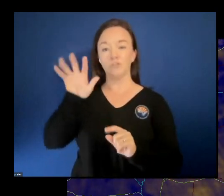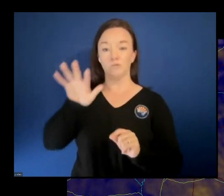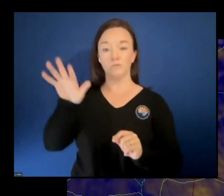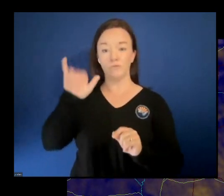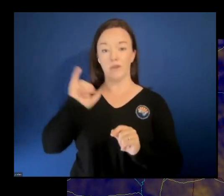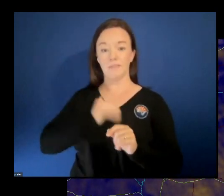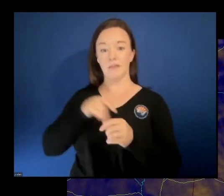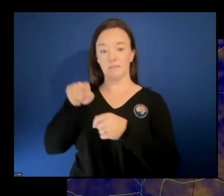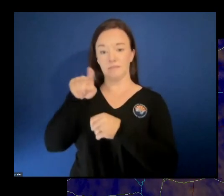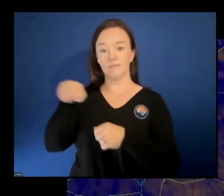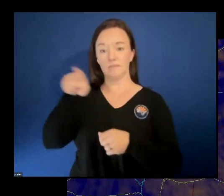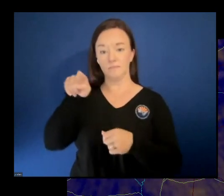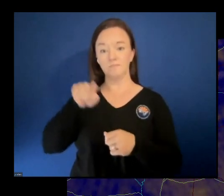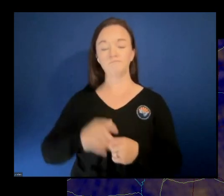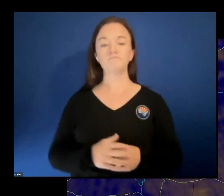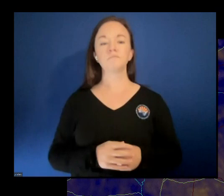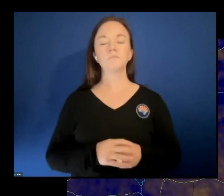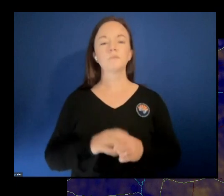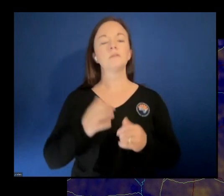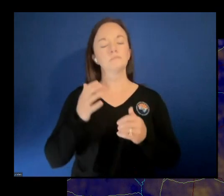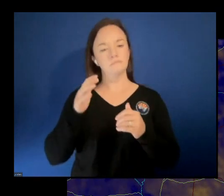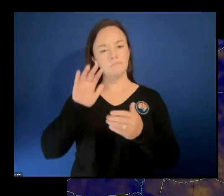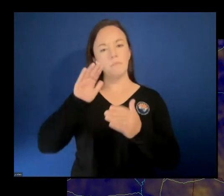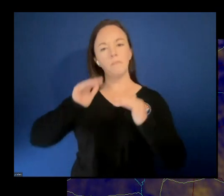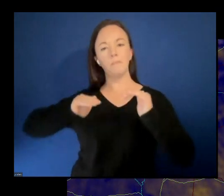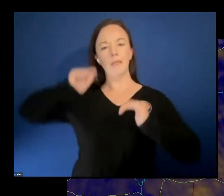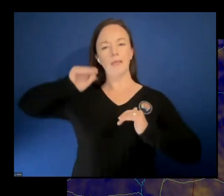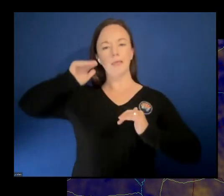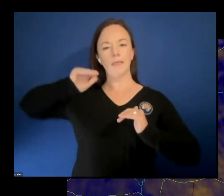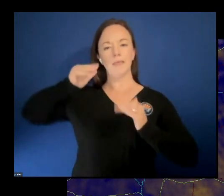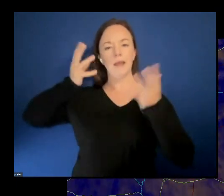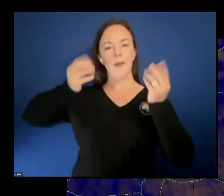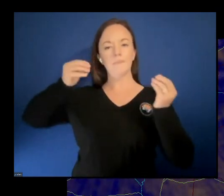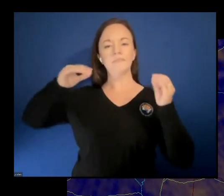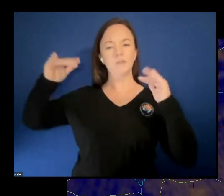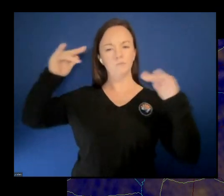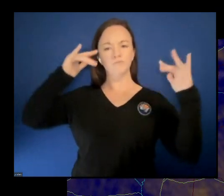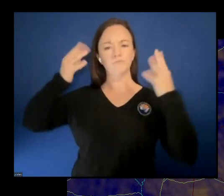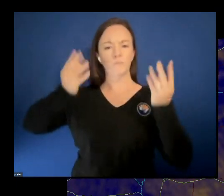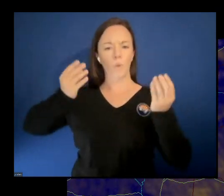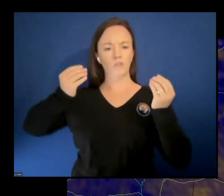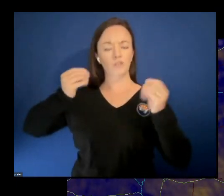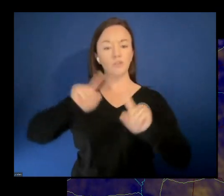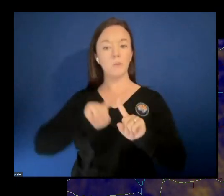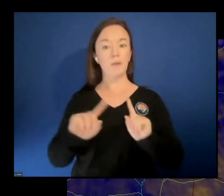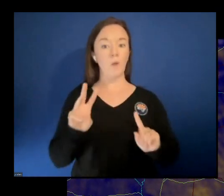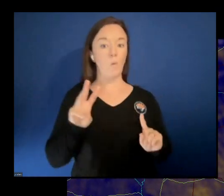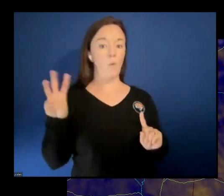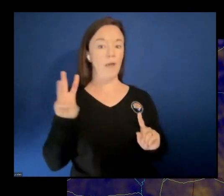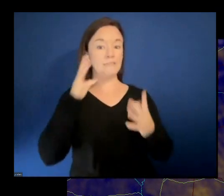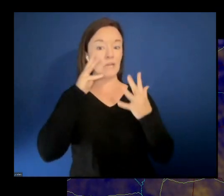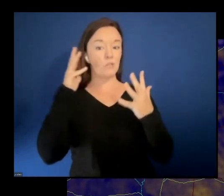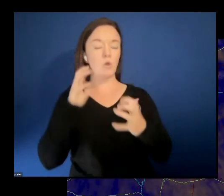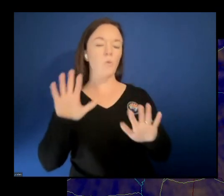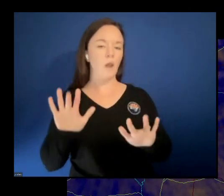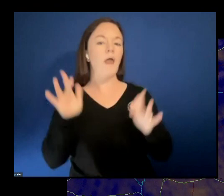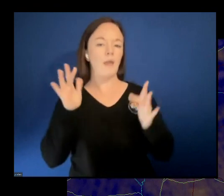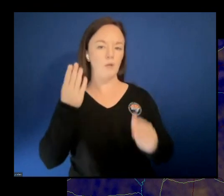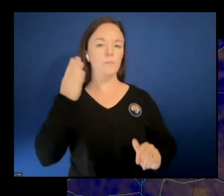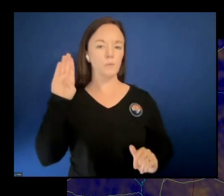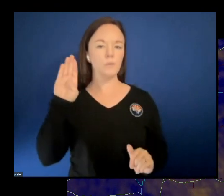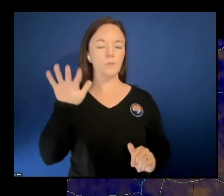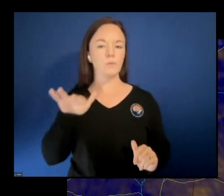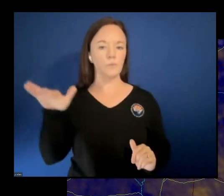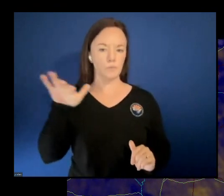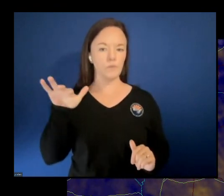moisture out there in the mid-levels of the atmosphere. But as you can see out further west, where that darker blue color is, or lighter blue color is